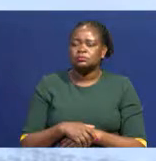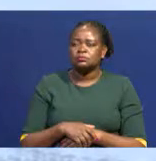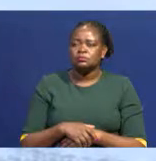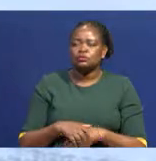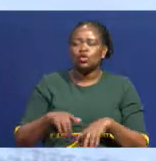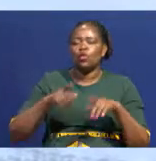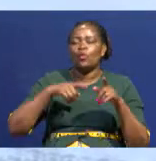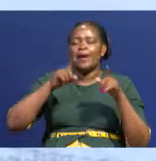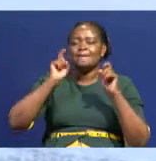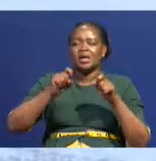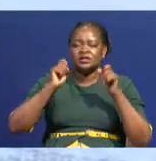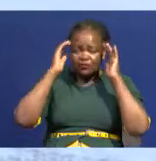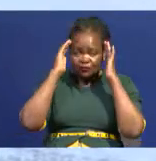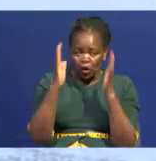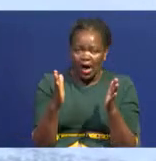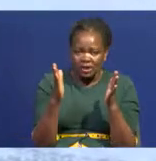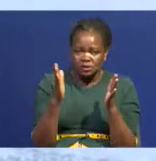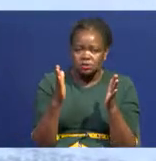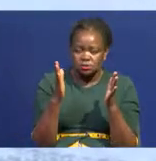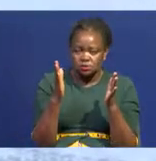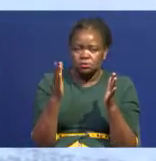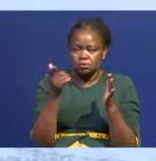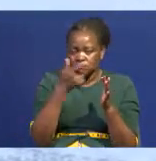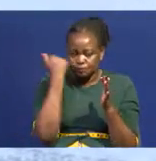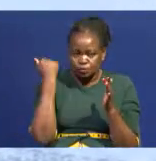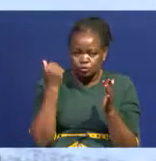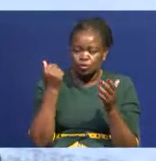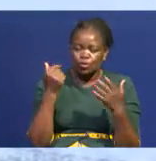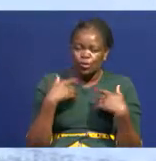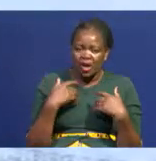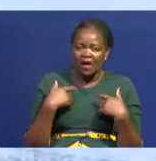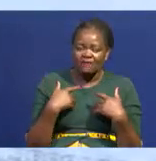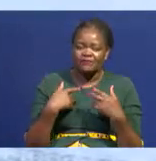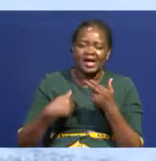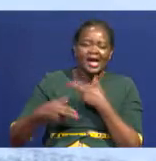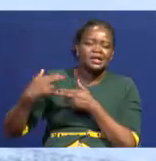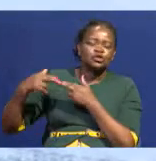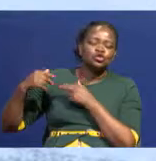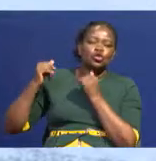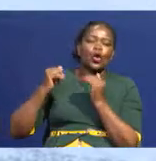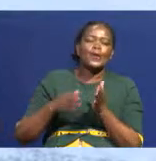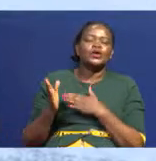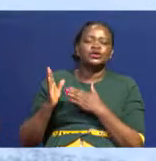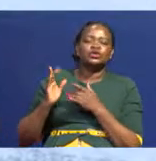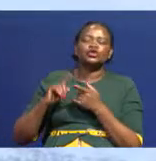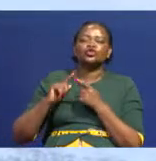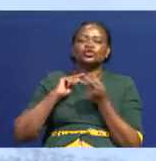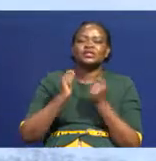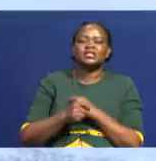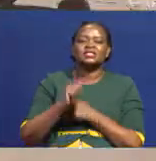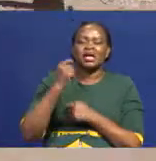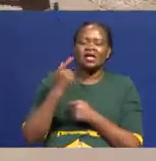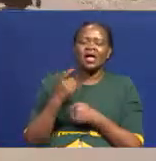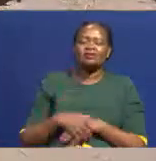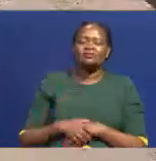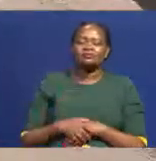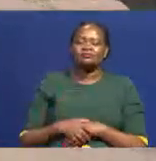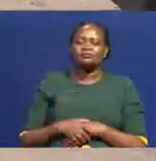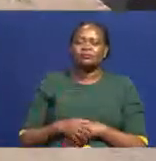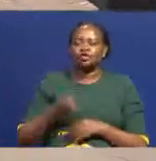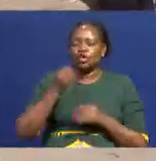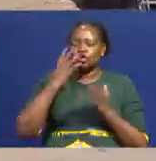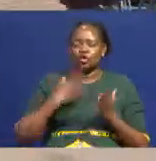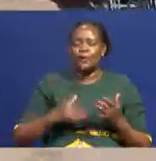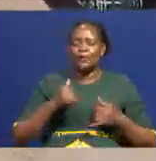we must focus because we have a historic opportunity to change Kenya.